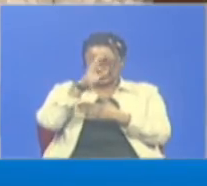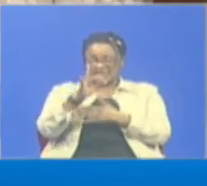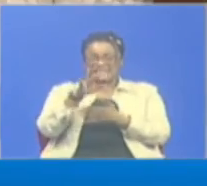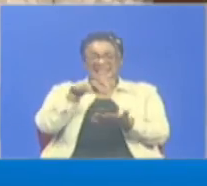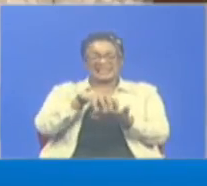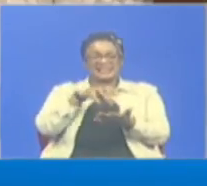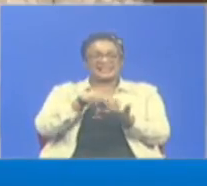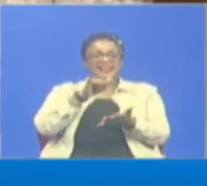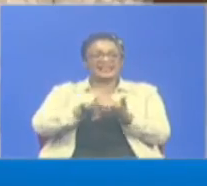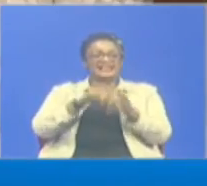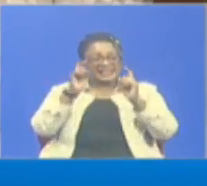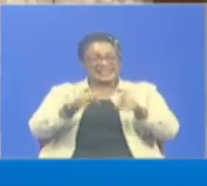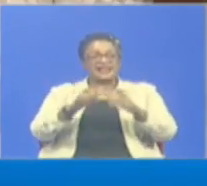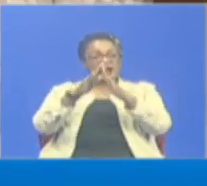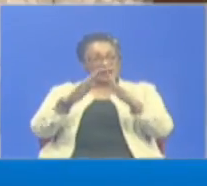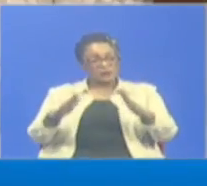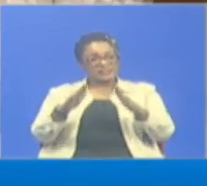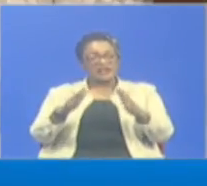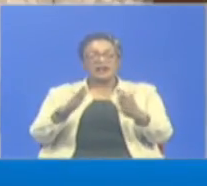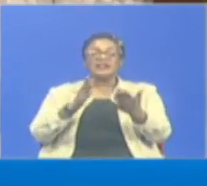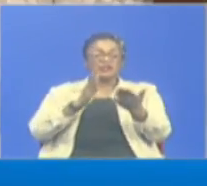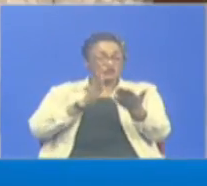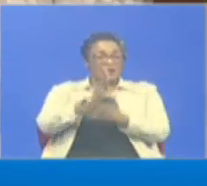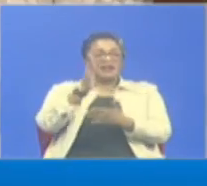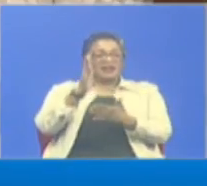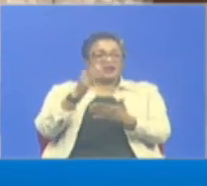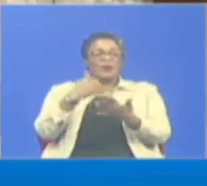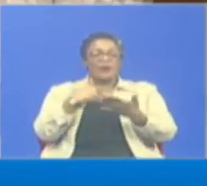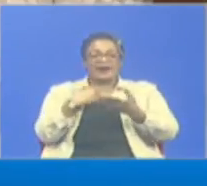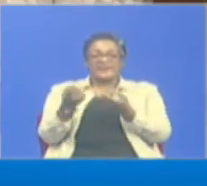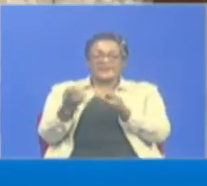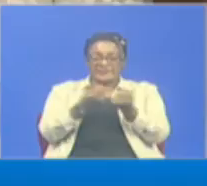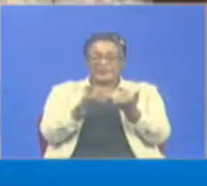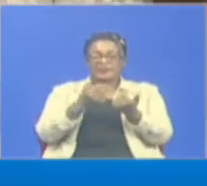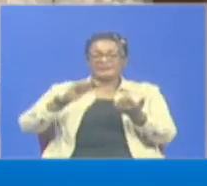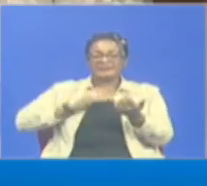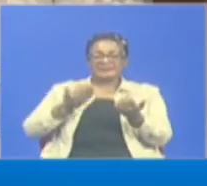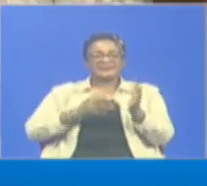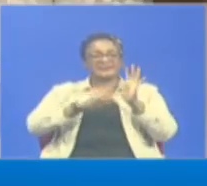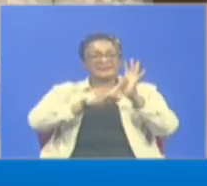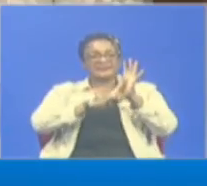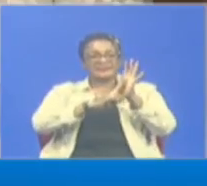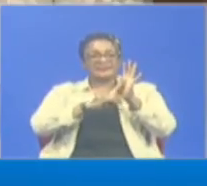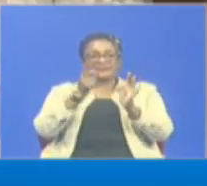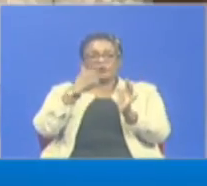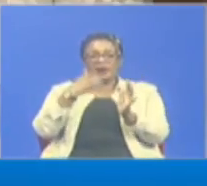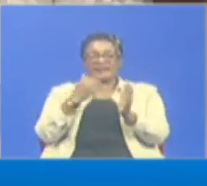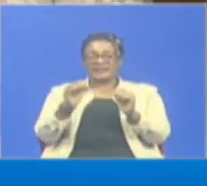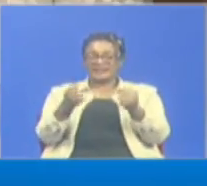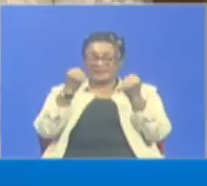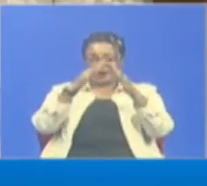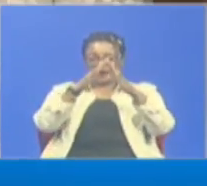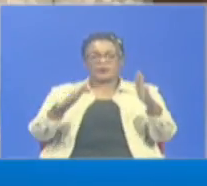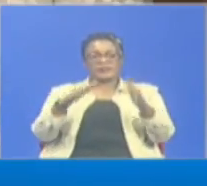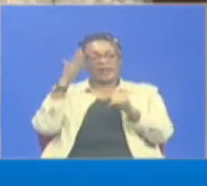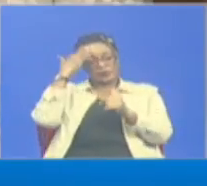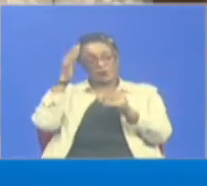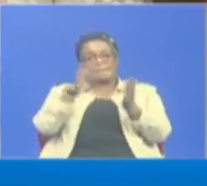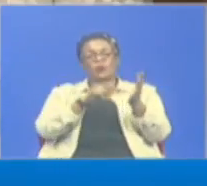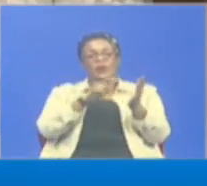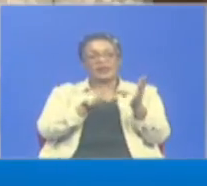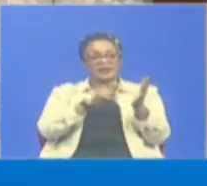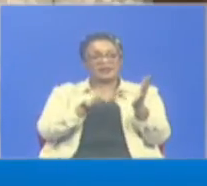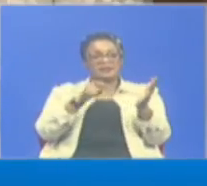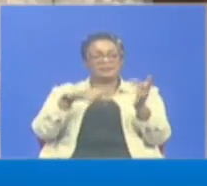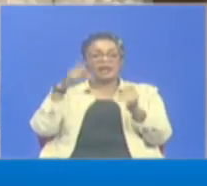their safe houses, and for sure there are a few women rep who have got some safe houses. I know the one in Makueni, I know at the